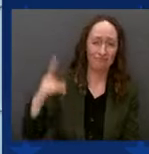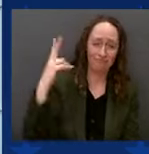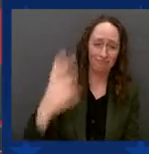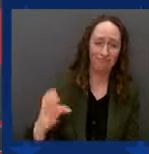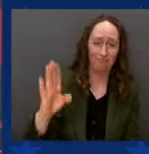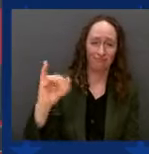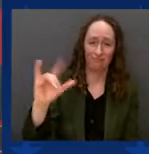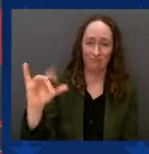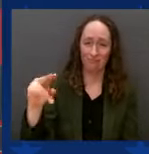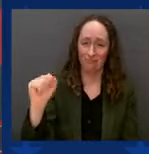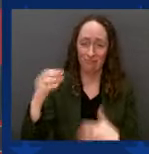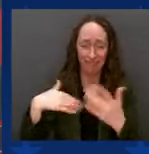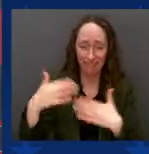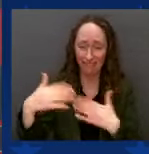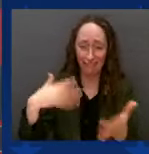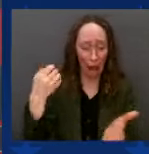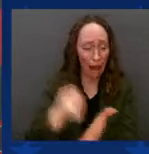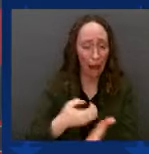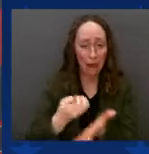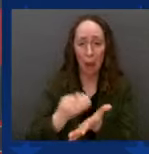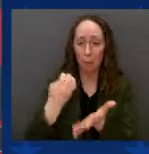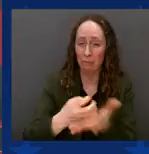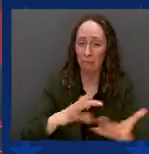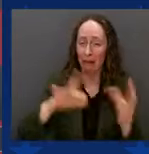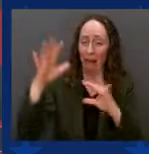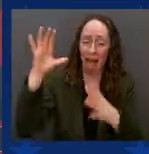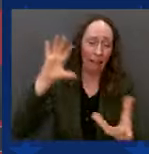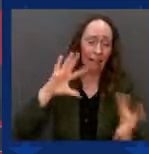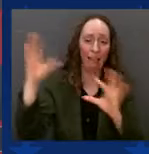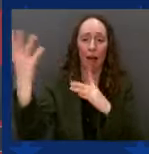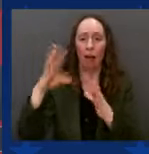And folks, over the last 2 years, we made a lot of things